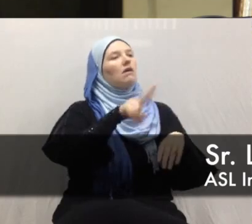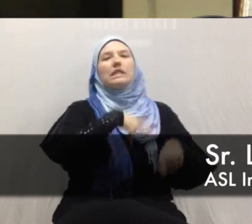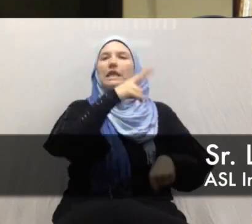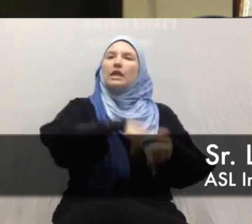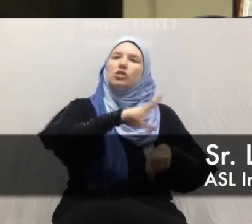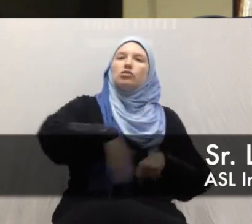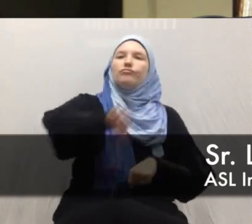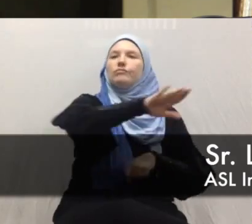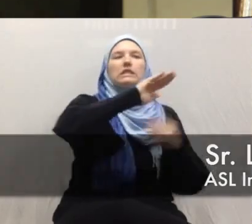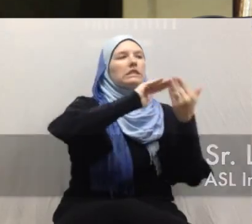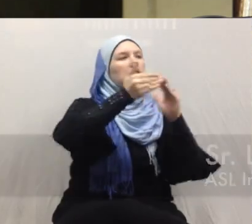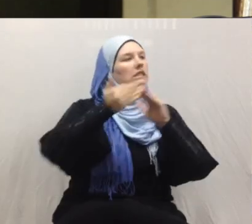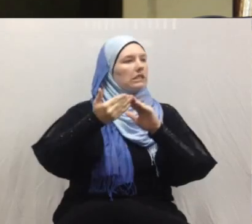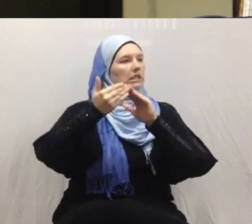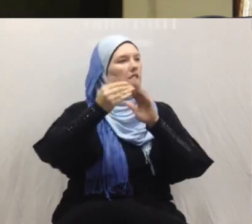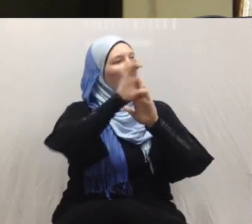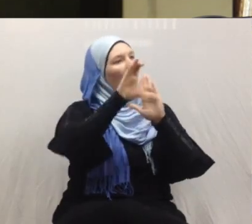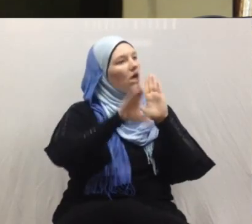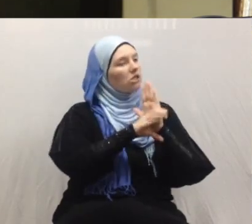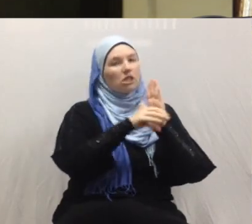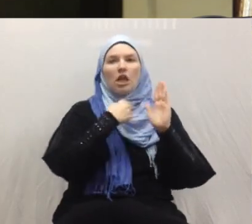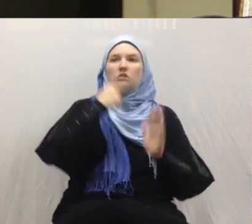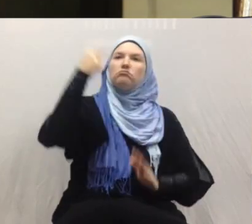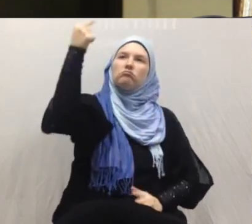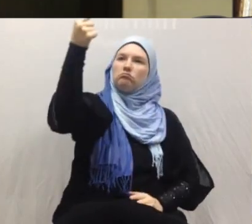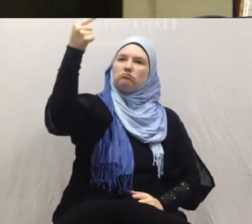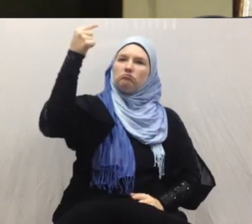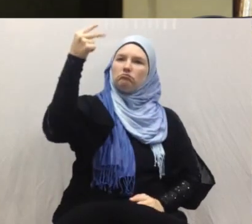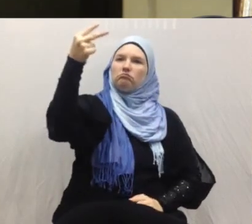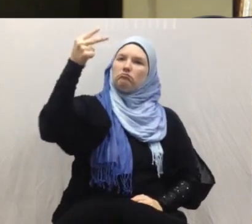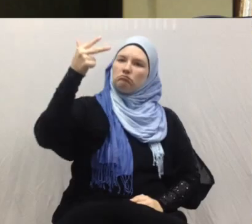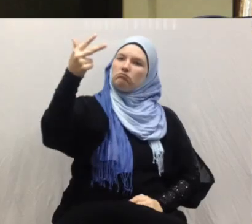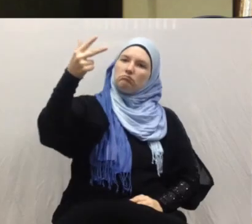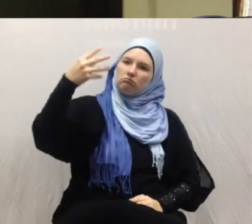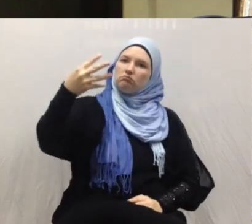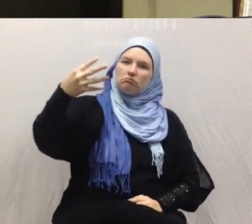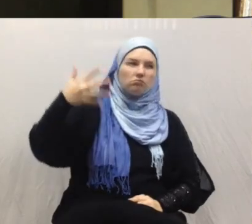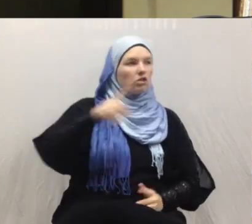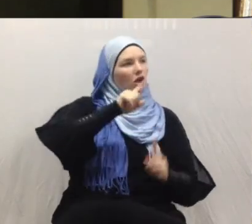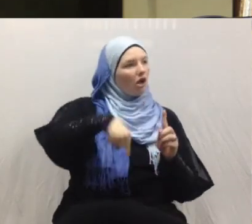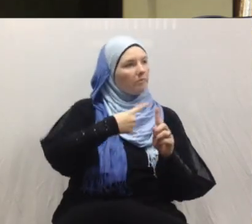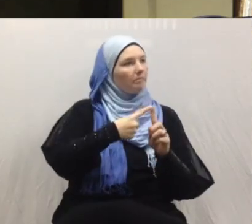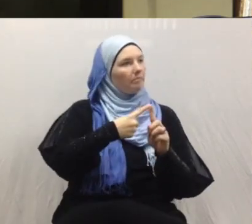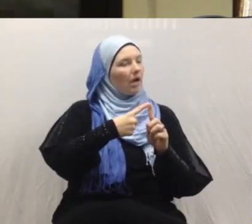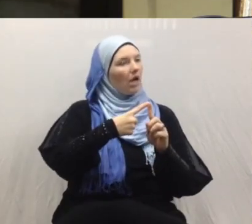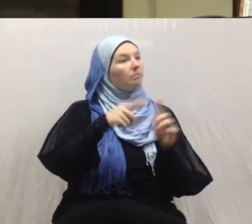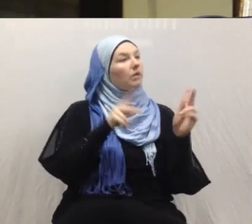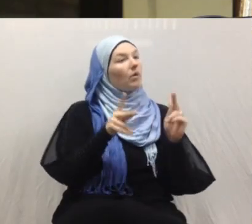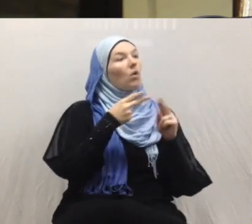constitution. And it has all the items that offers all the principles that people today